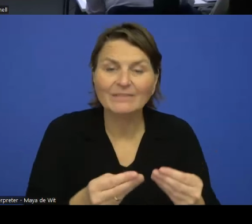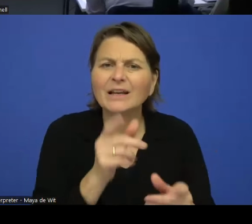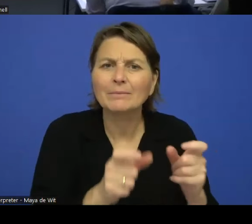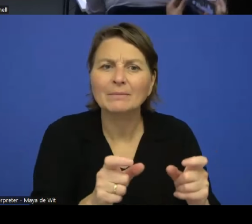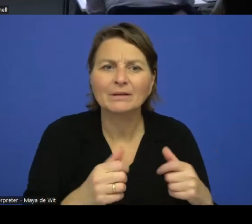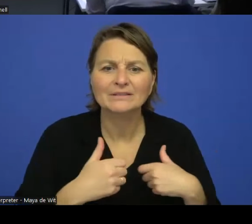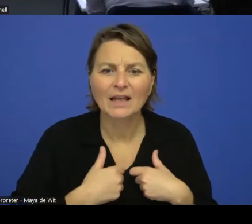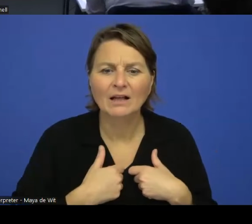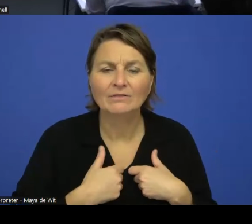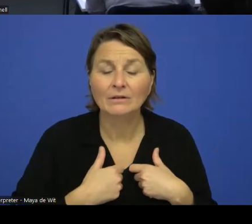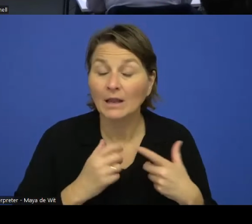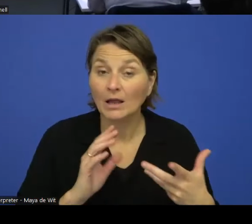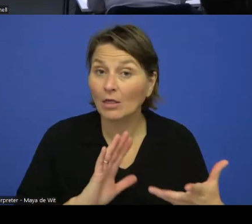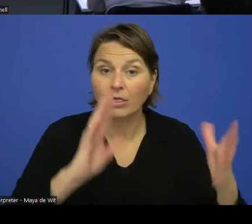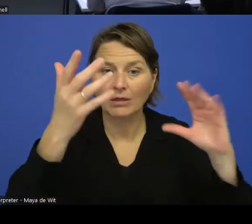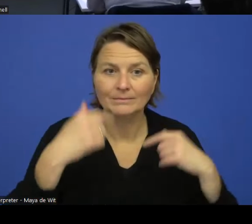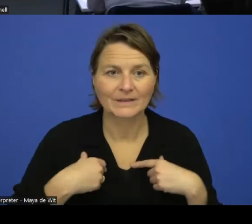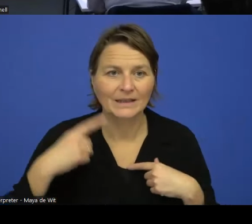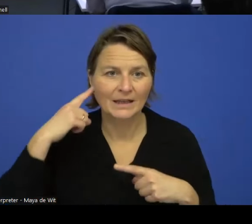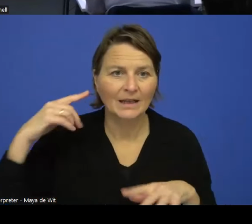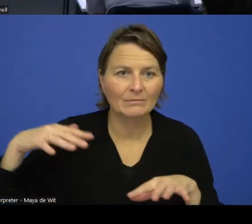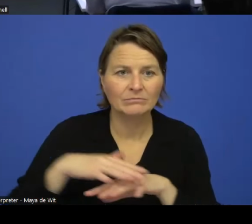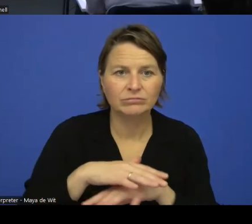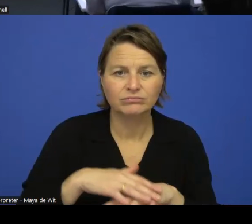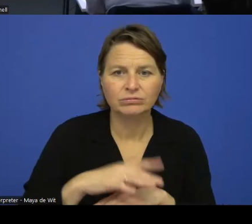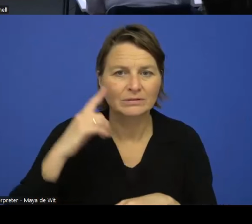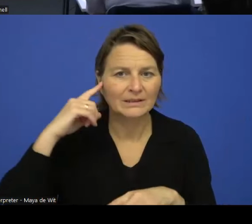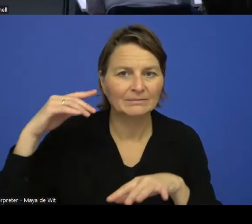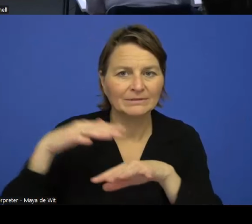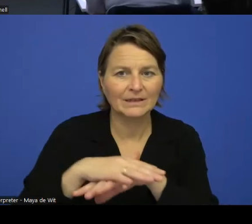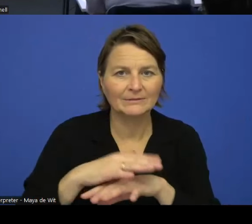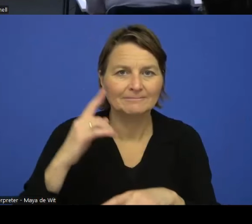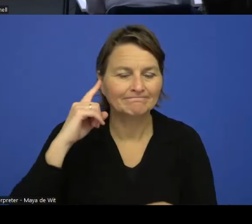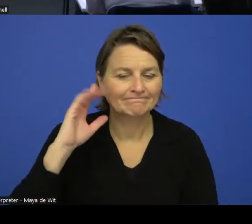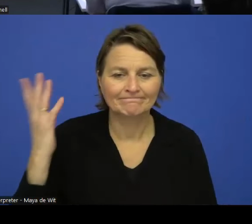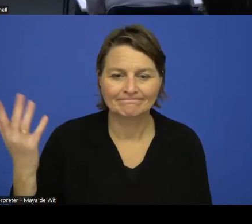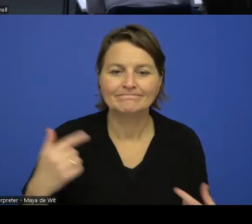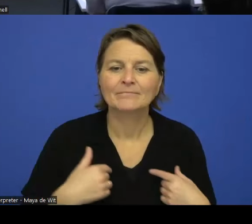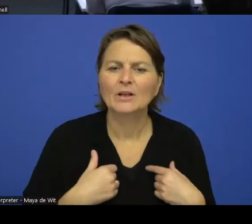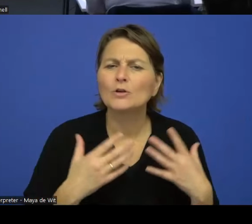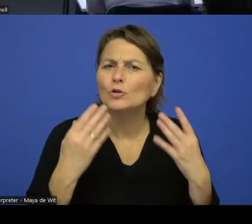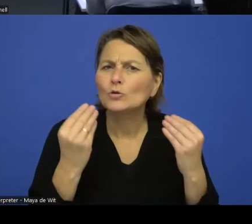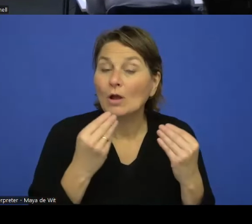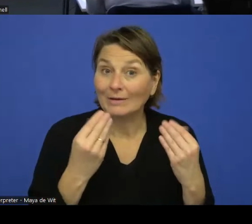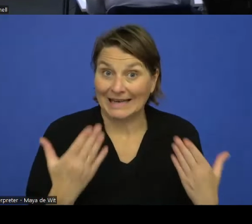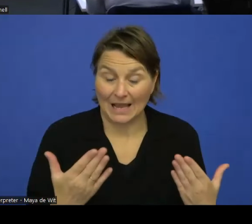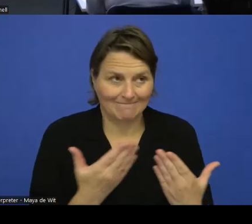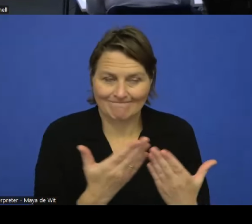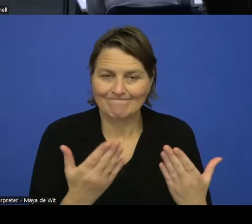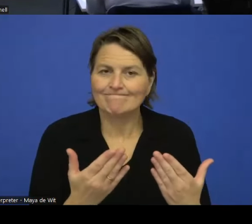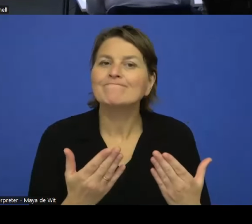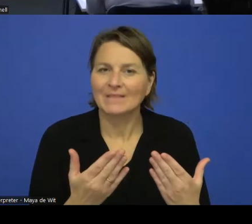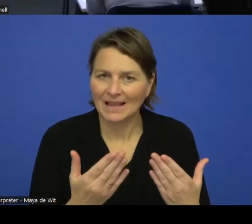The answer is when it's been released and people are using it, and may be dependent on it. And at that point, you now have a power problem. You can't